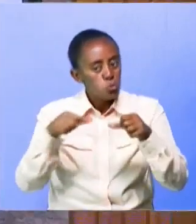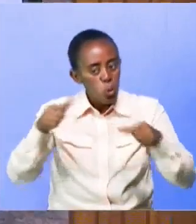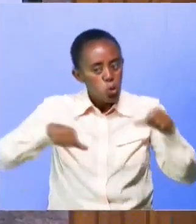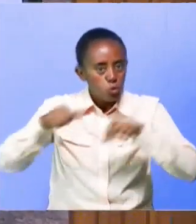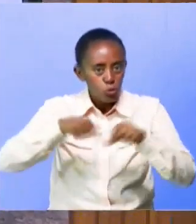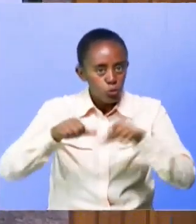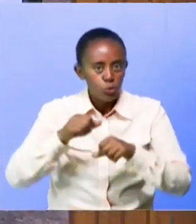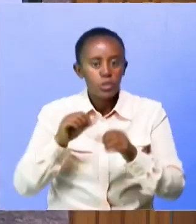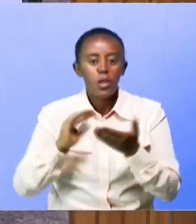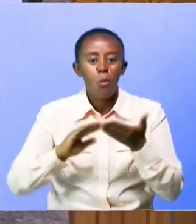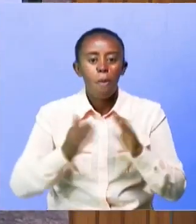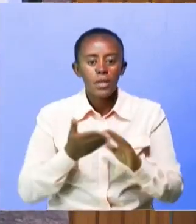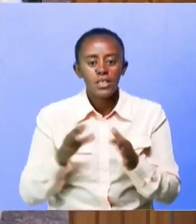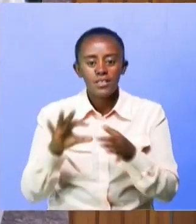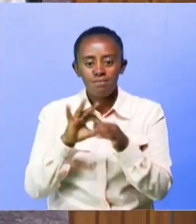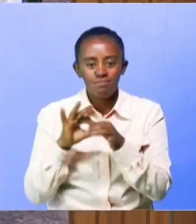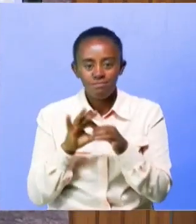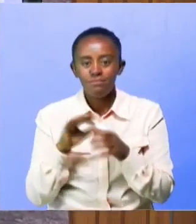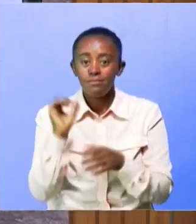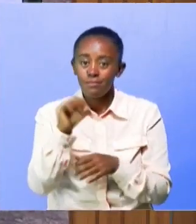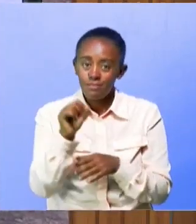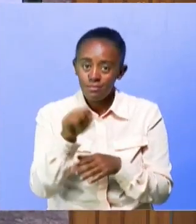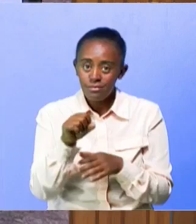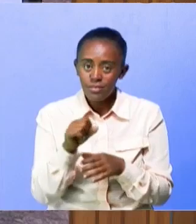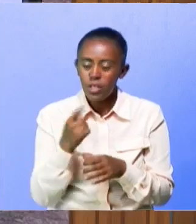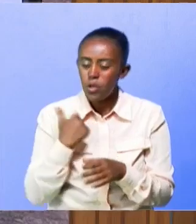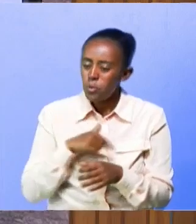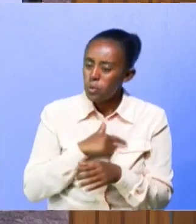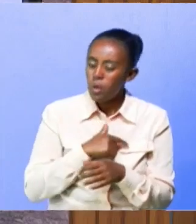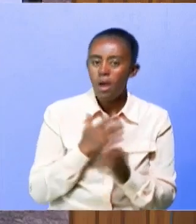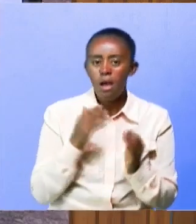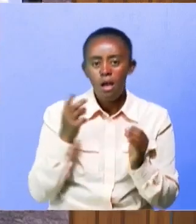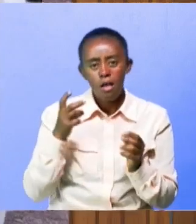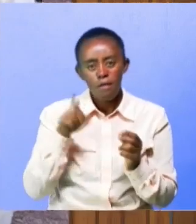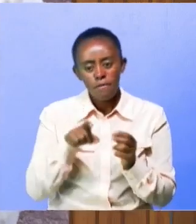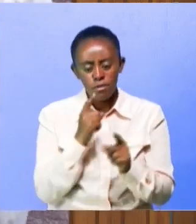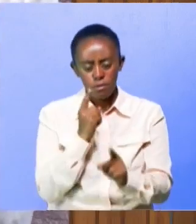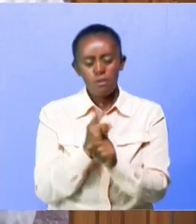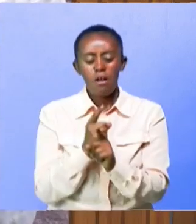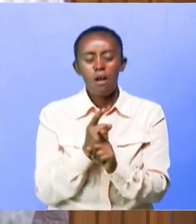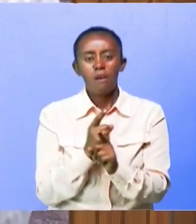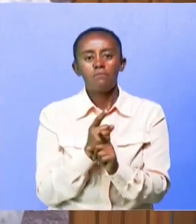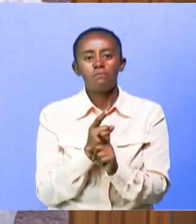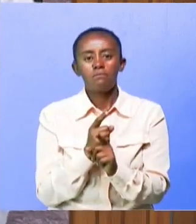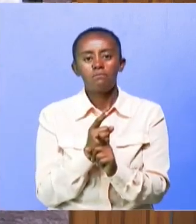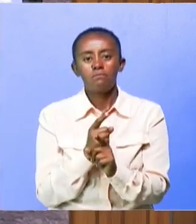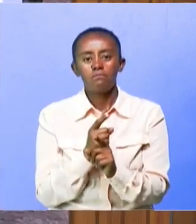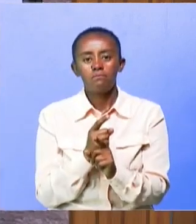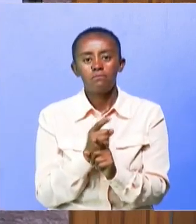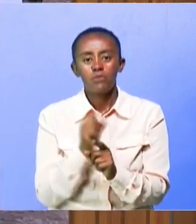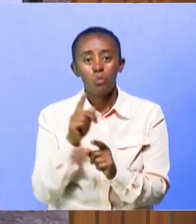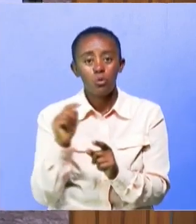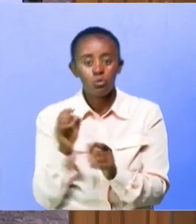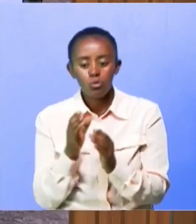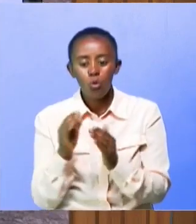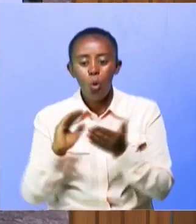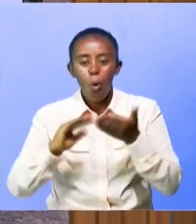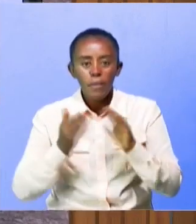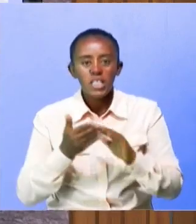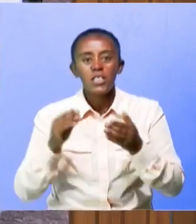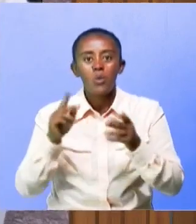have in the community. Yeah. We have to make them to the right spot of what? The